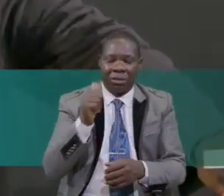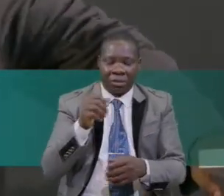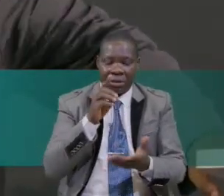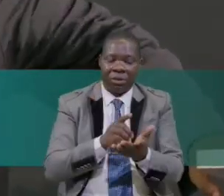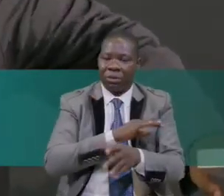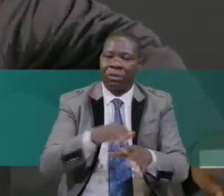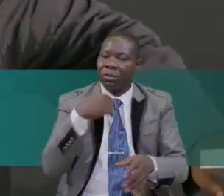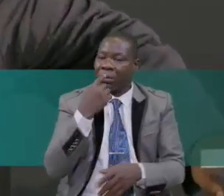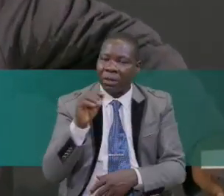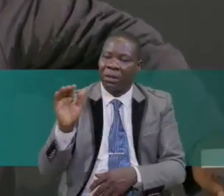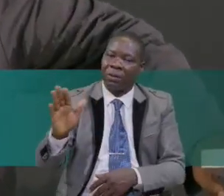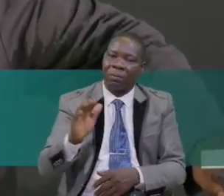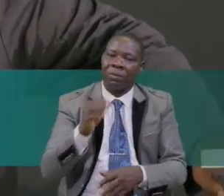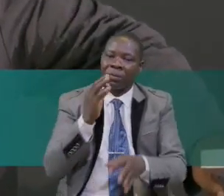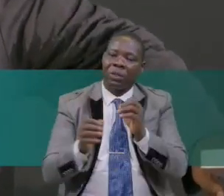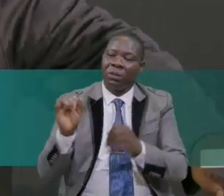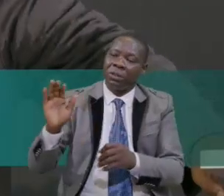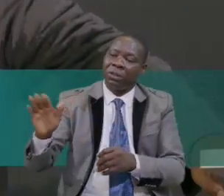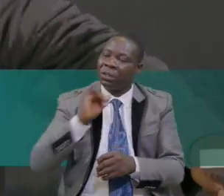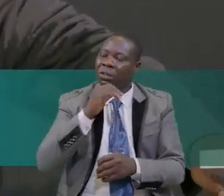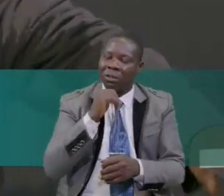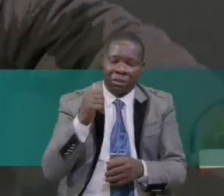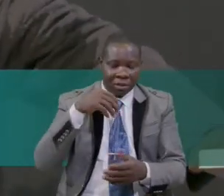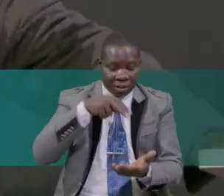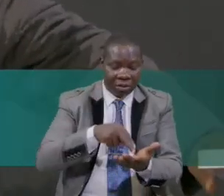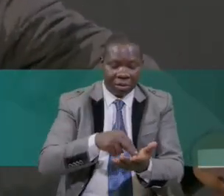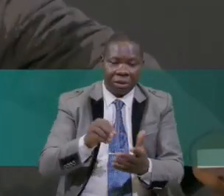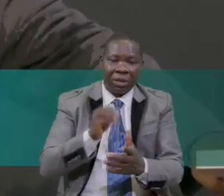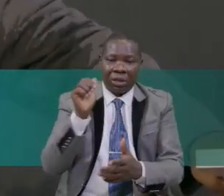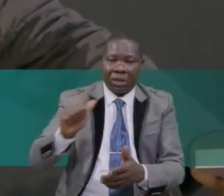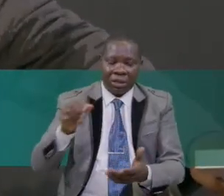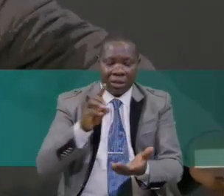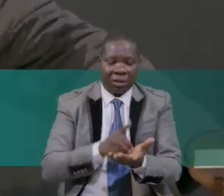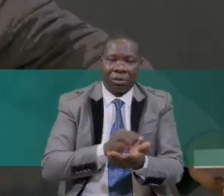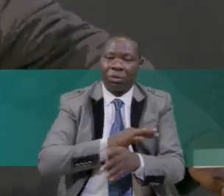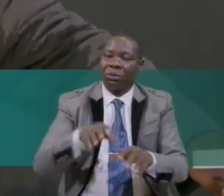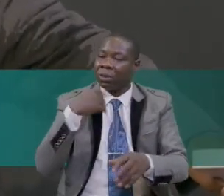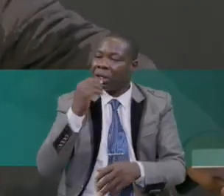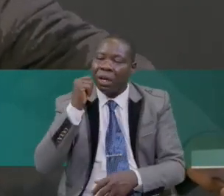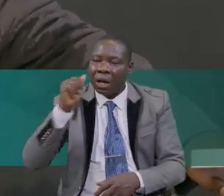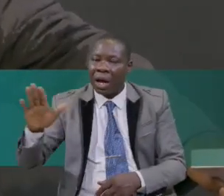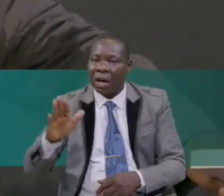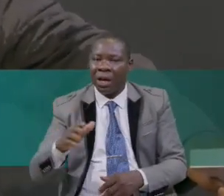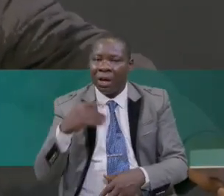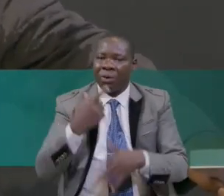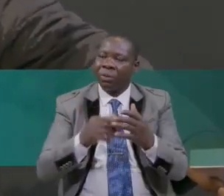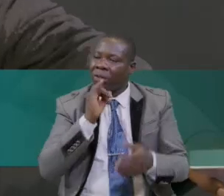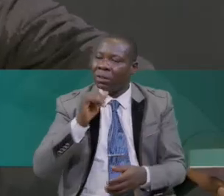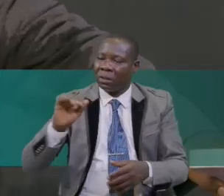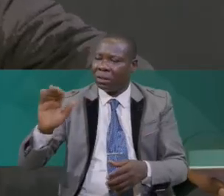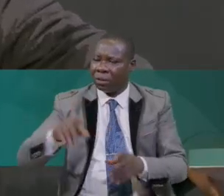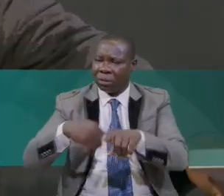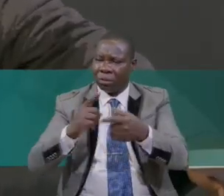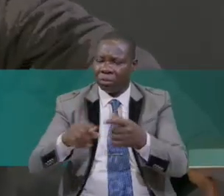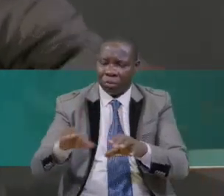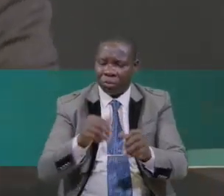If she is not a nurse, a doctor, don't tell her. What is he going to do with the information she